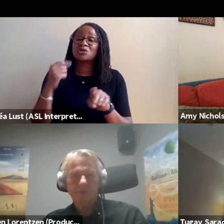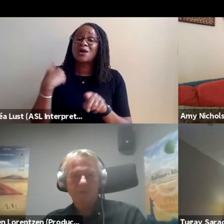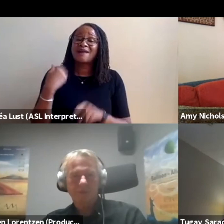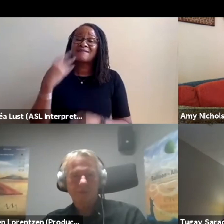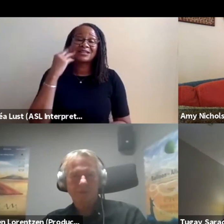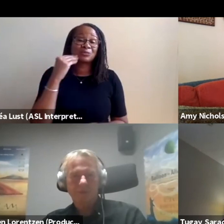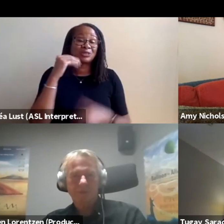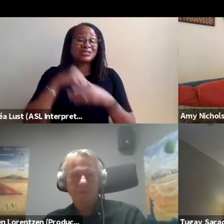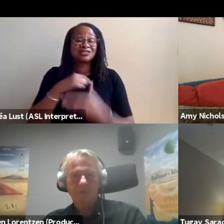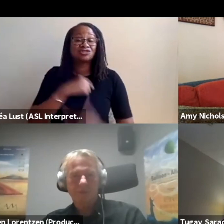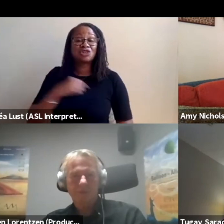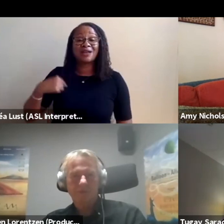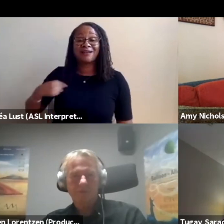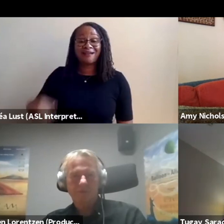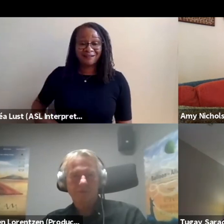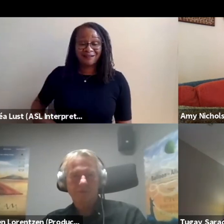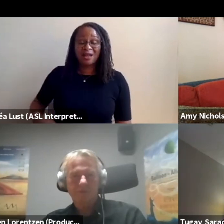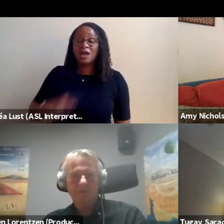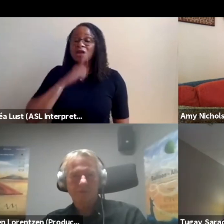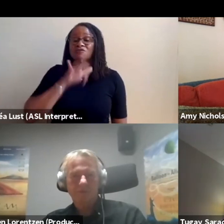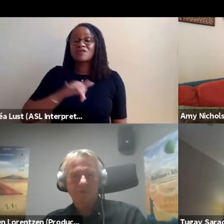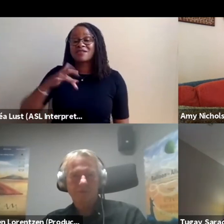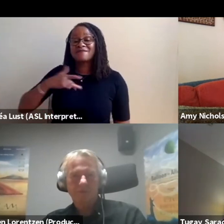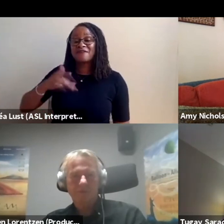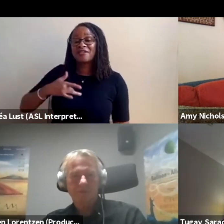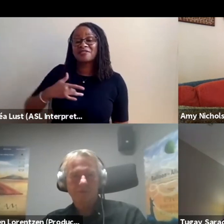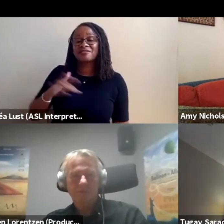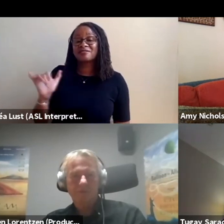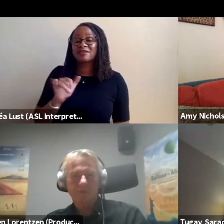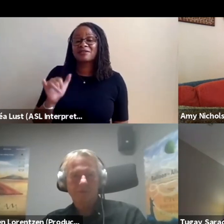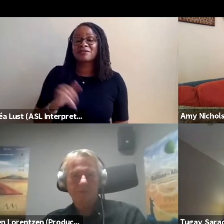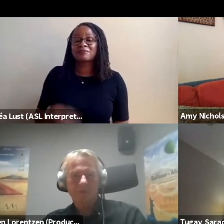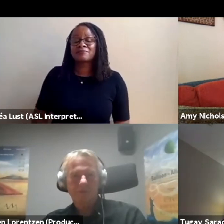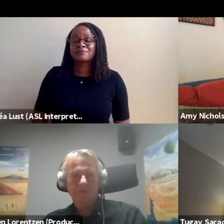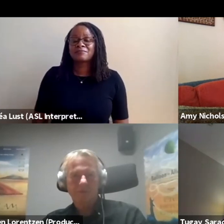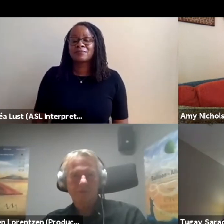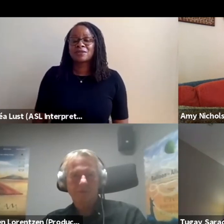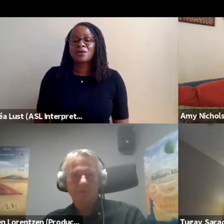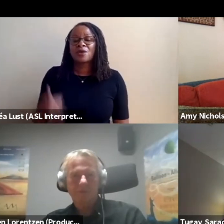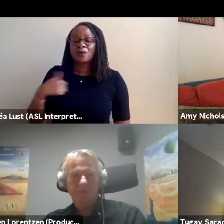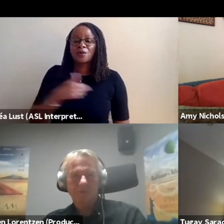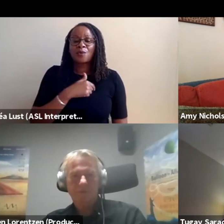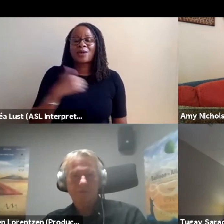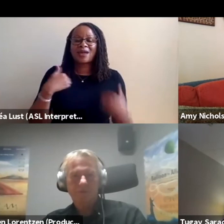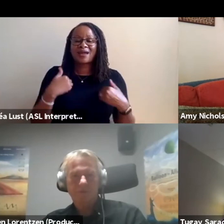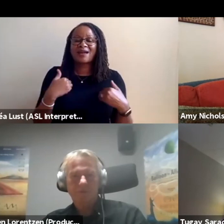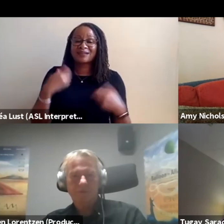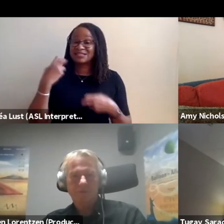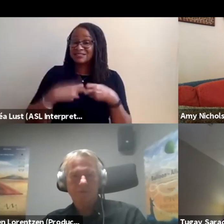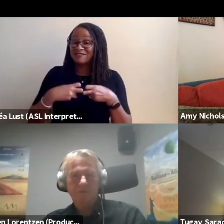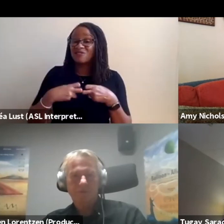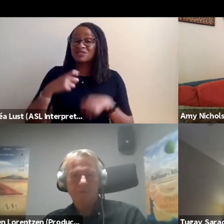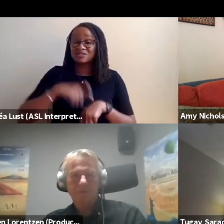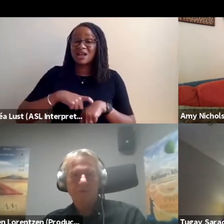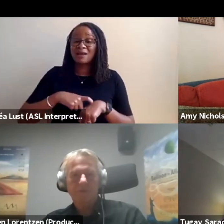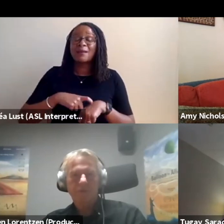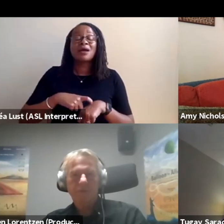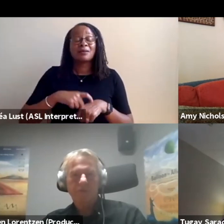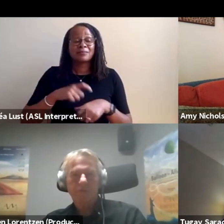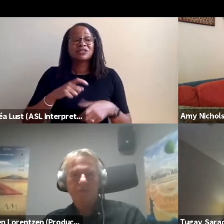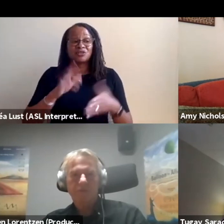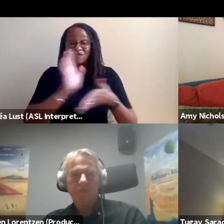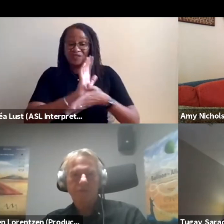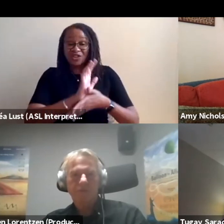China. And I really felt like, we had some difficulties in China in filming.